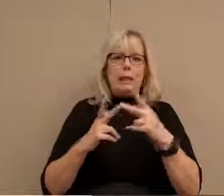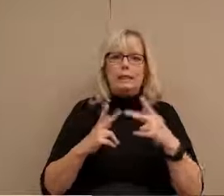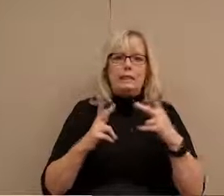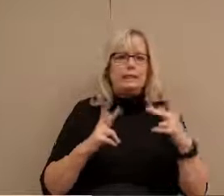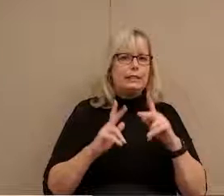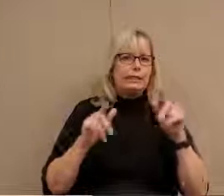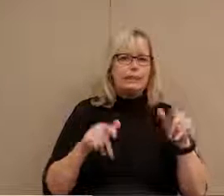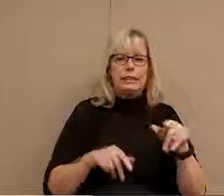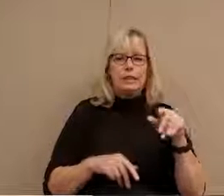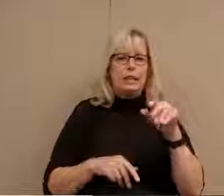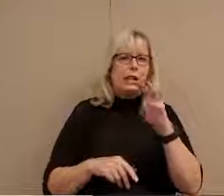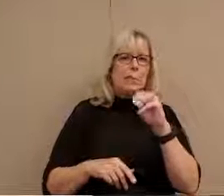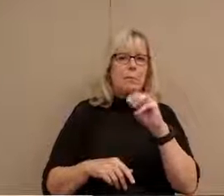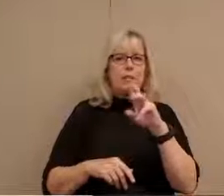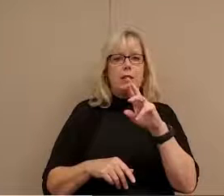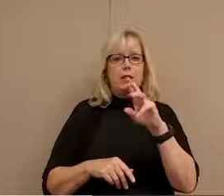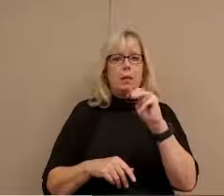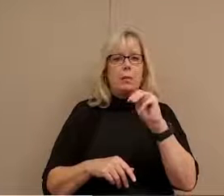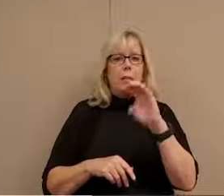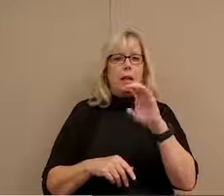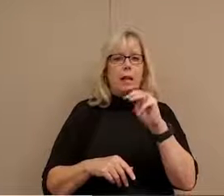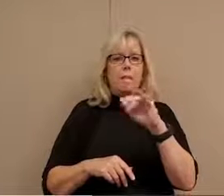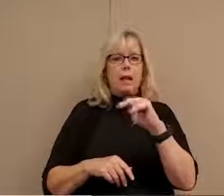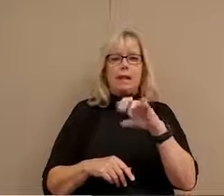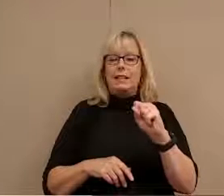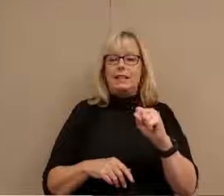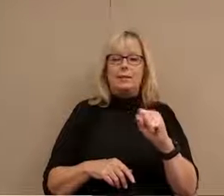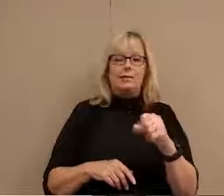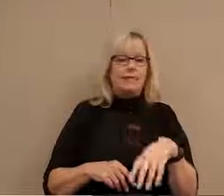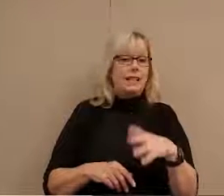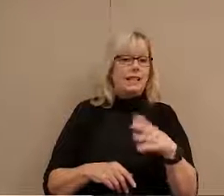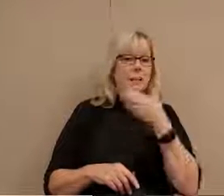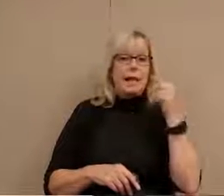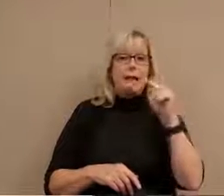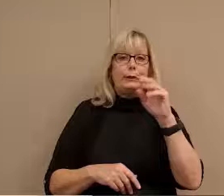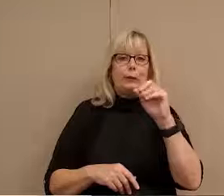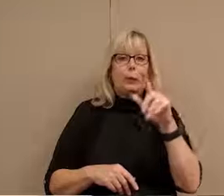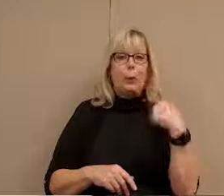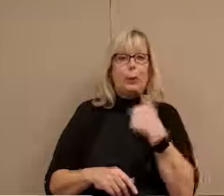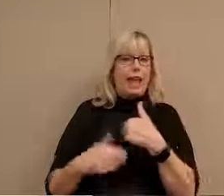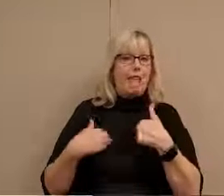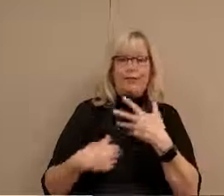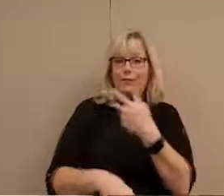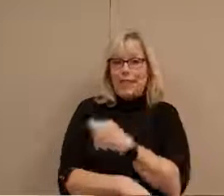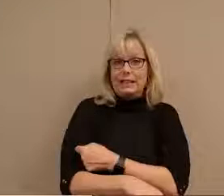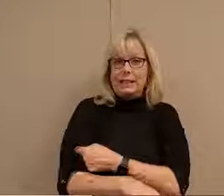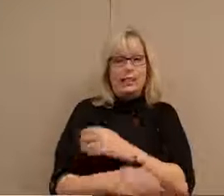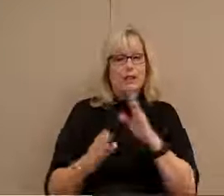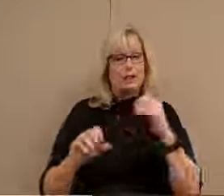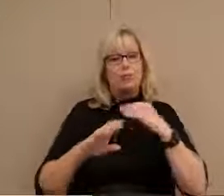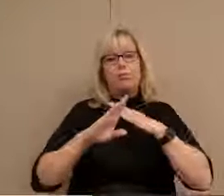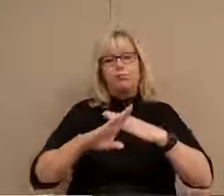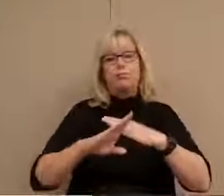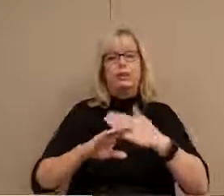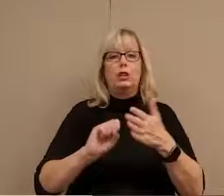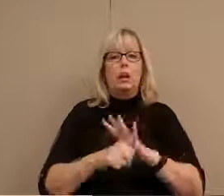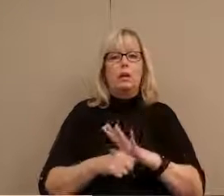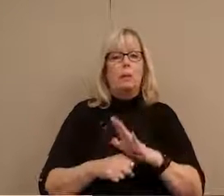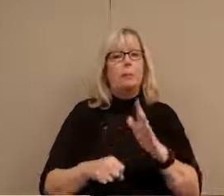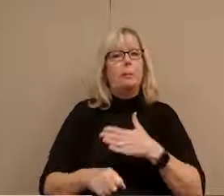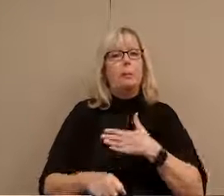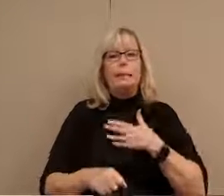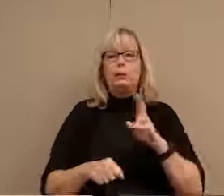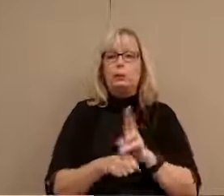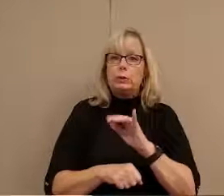Mr. McManus has said. You heard Milo say it. We've said it. It's the best tool we have in our toolbox. So please use that tool. We'll